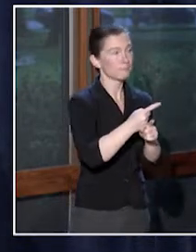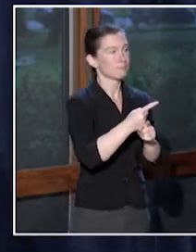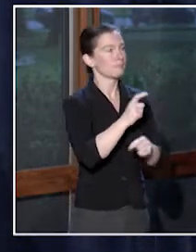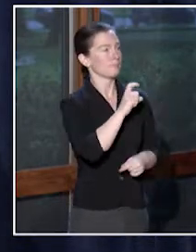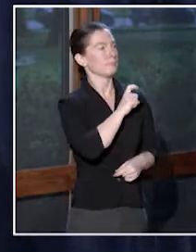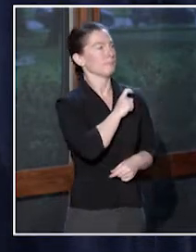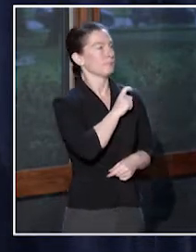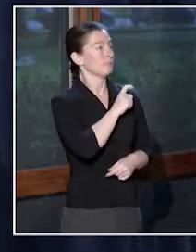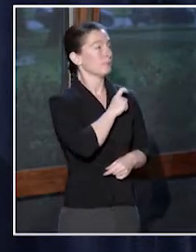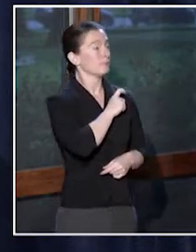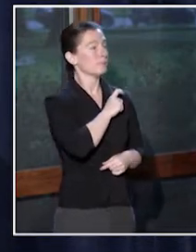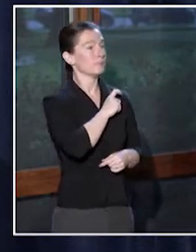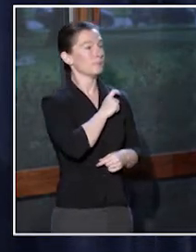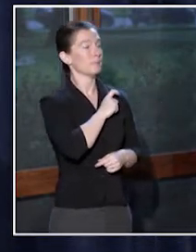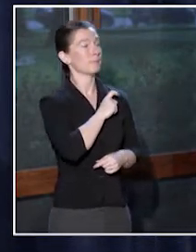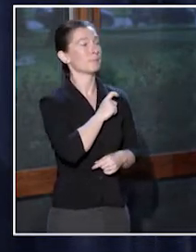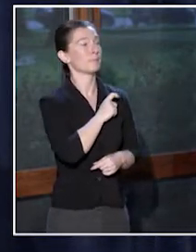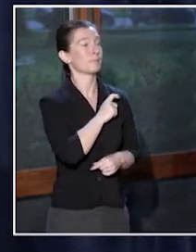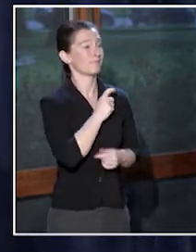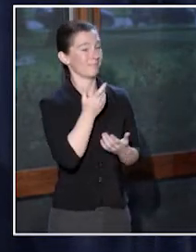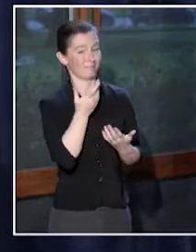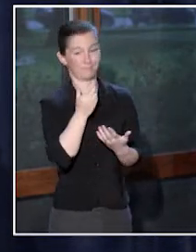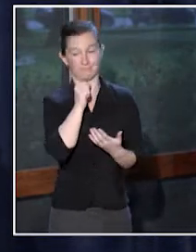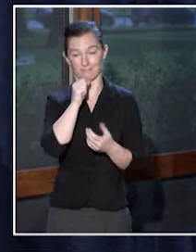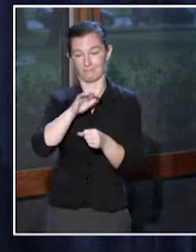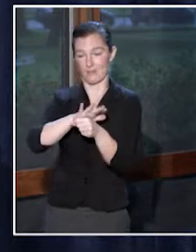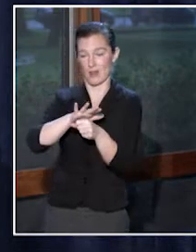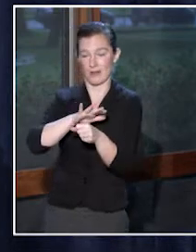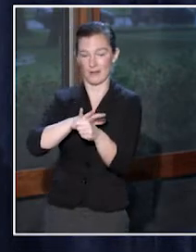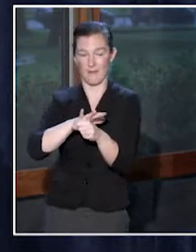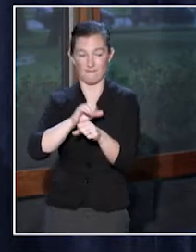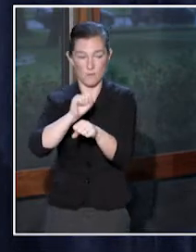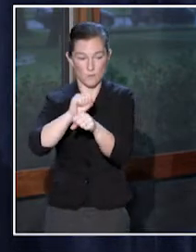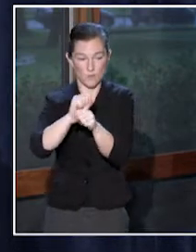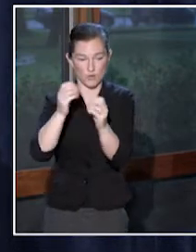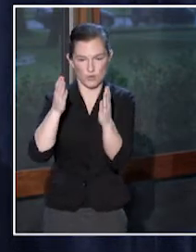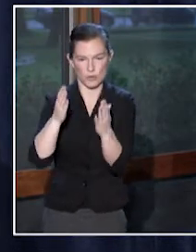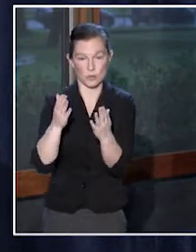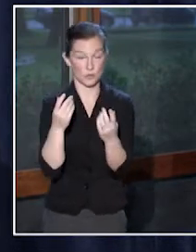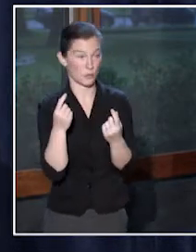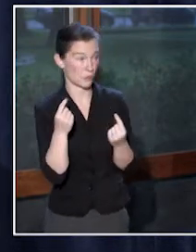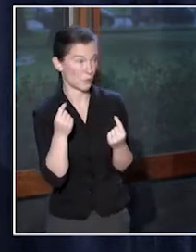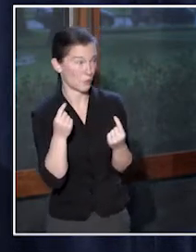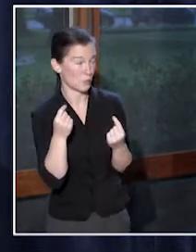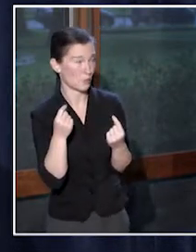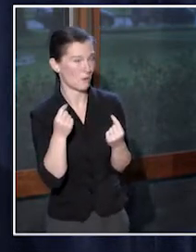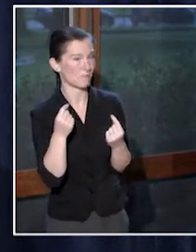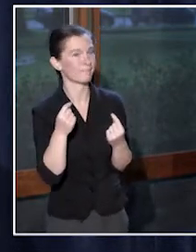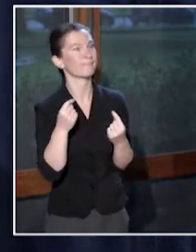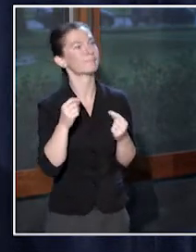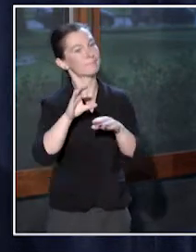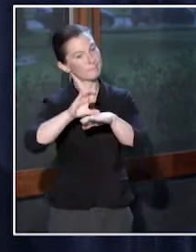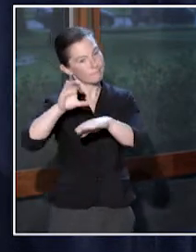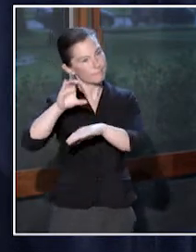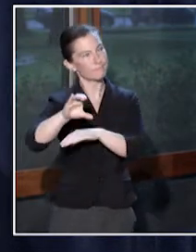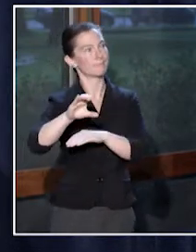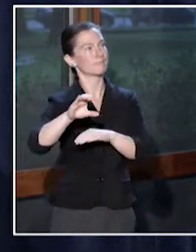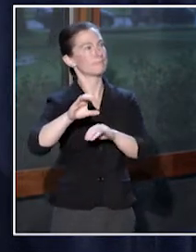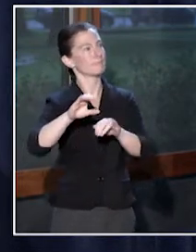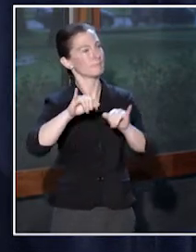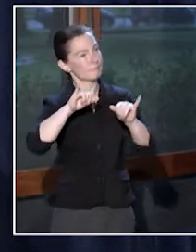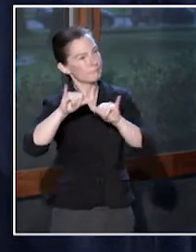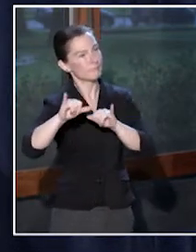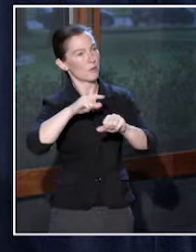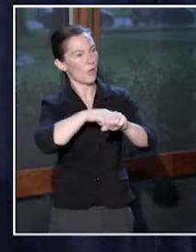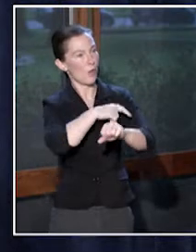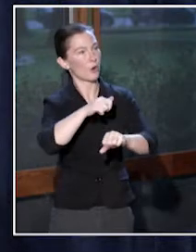are compensating for this lack of authorized personnel by working the ones they have longer and harder.